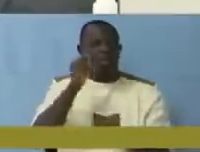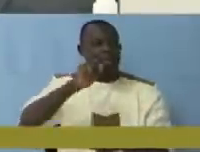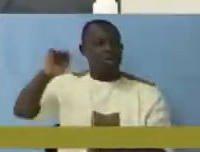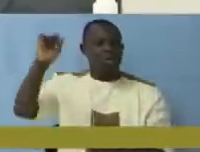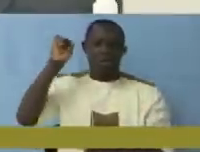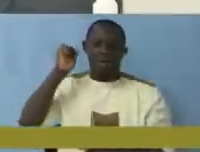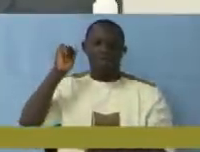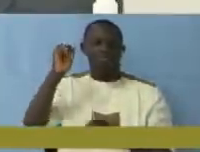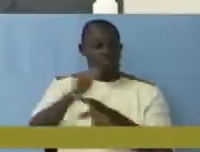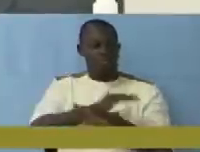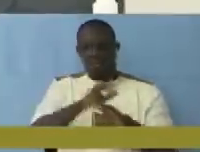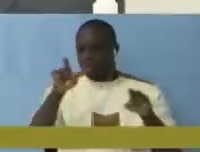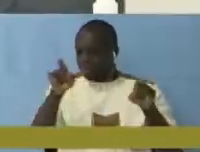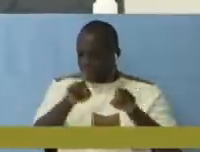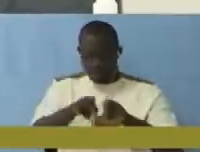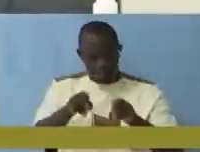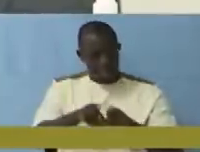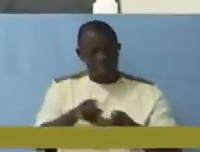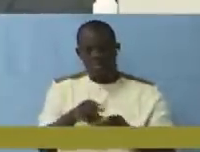Exactly